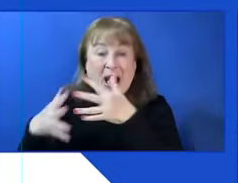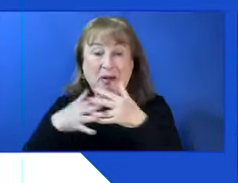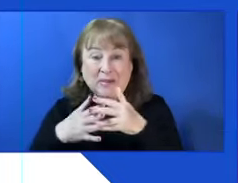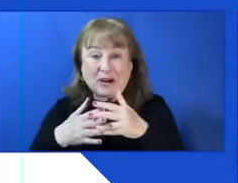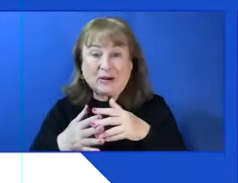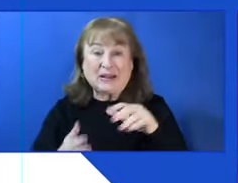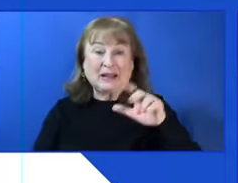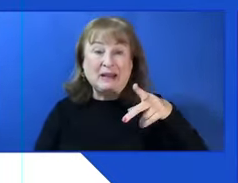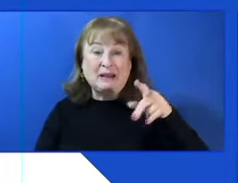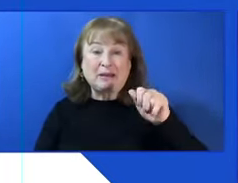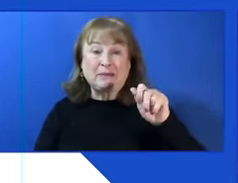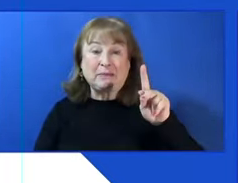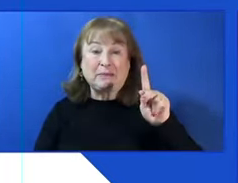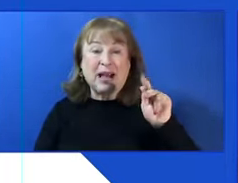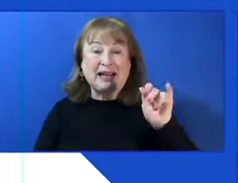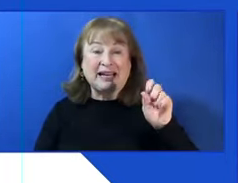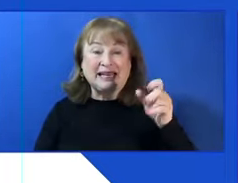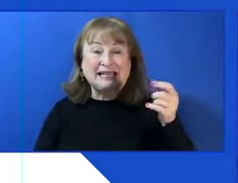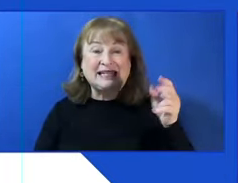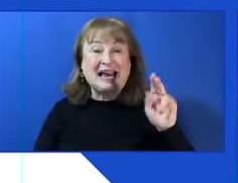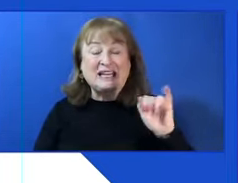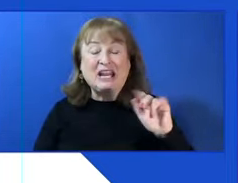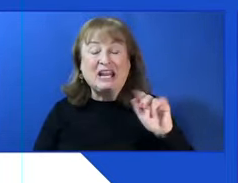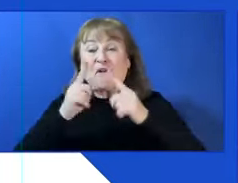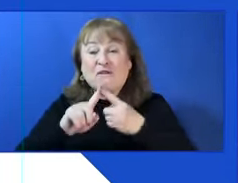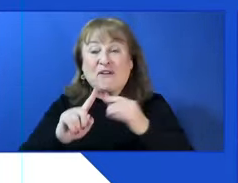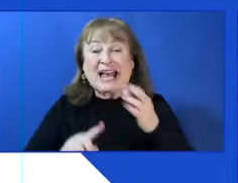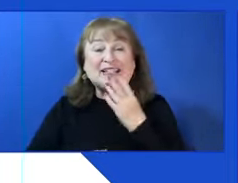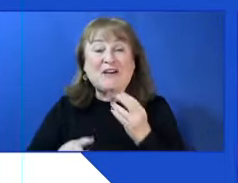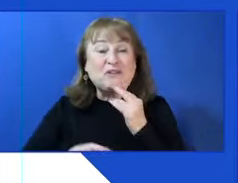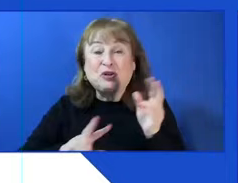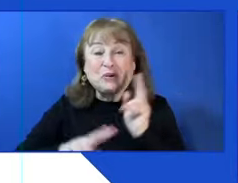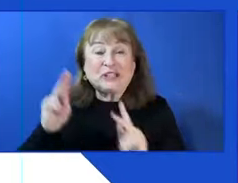Pakistani, friend of the Jewish people.